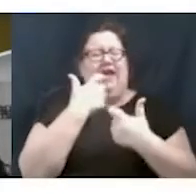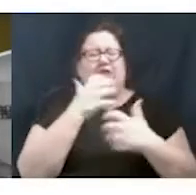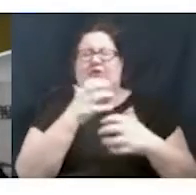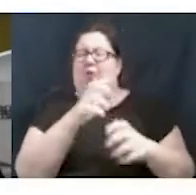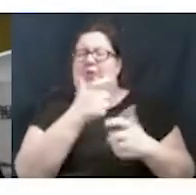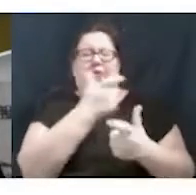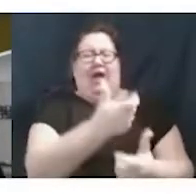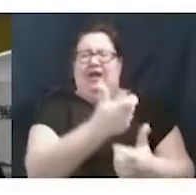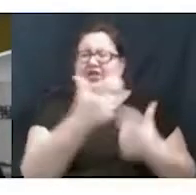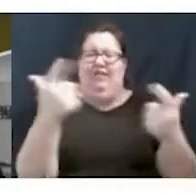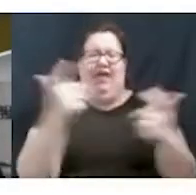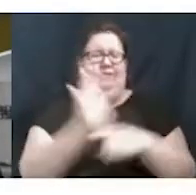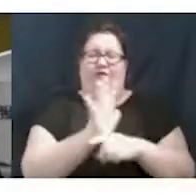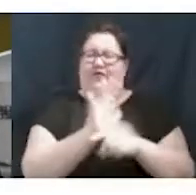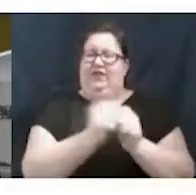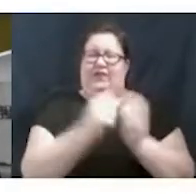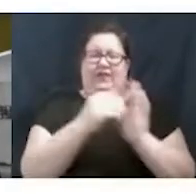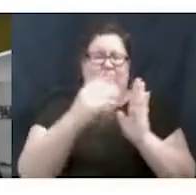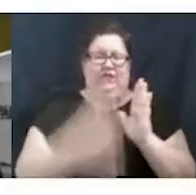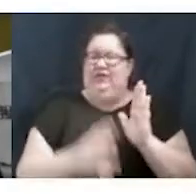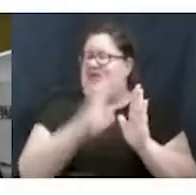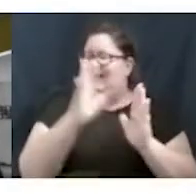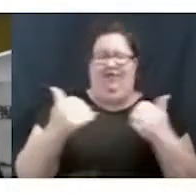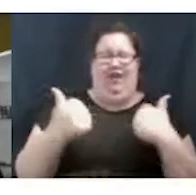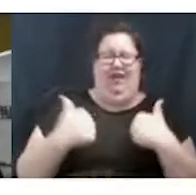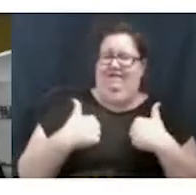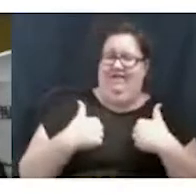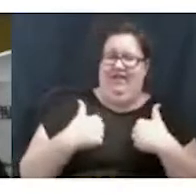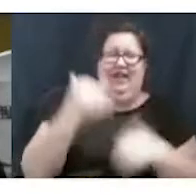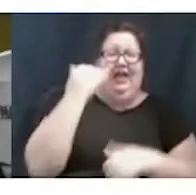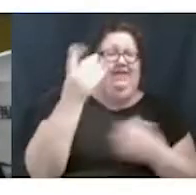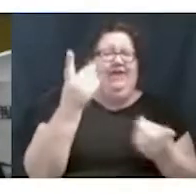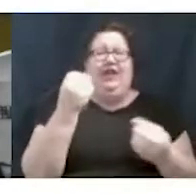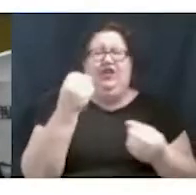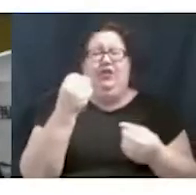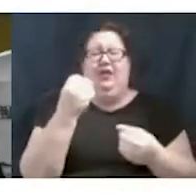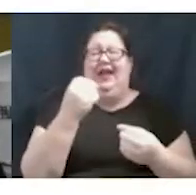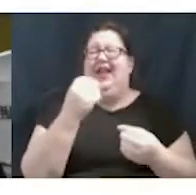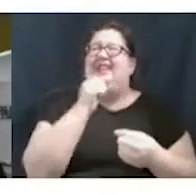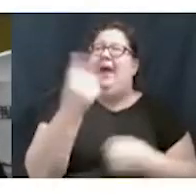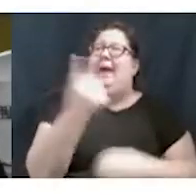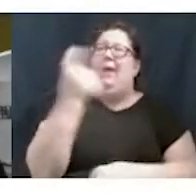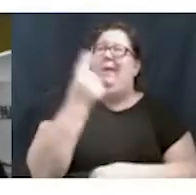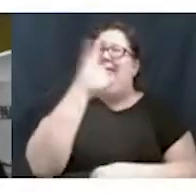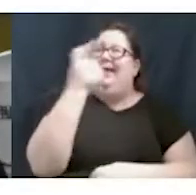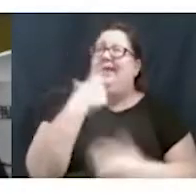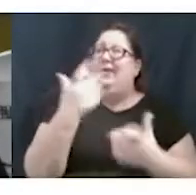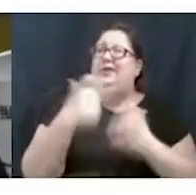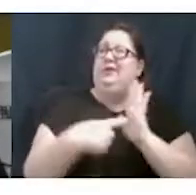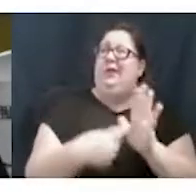I never have. And if I do, I'm certainly not just trying not to teach for 2 days by showing them a